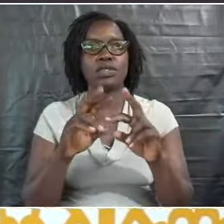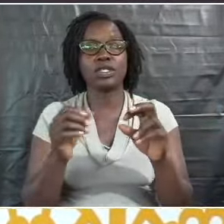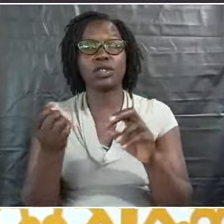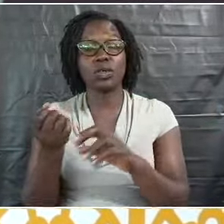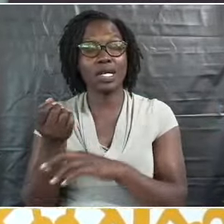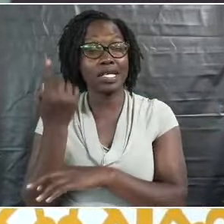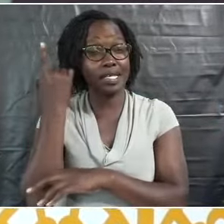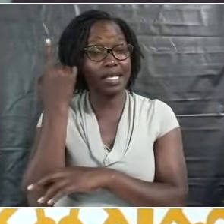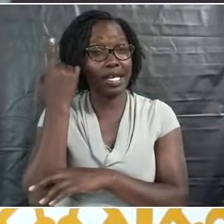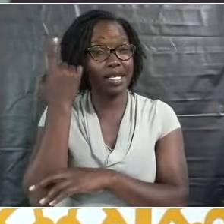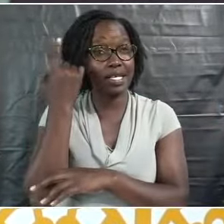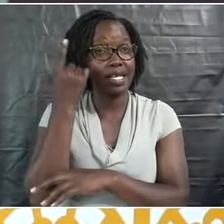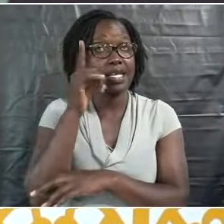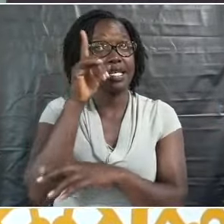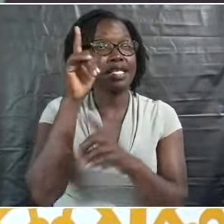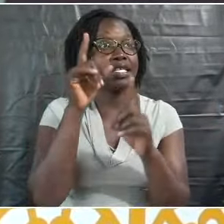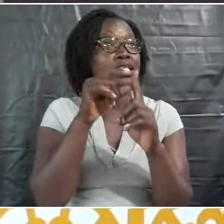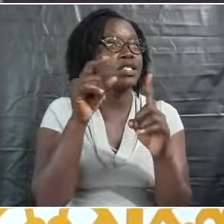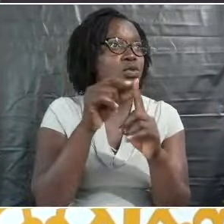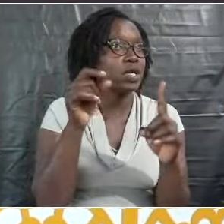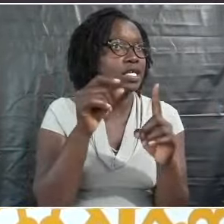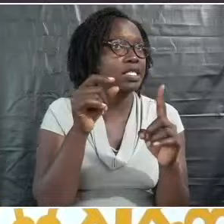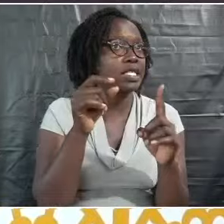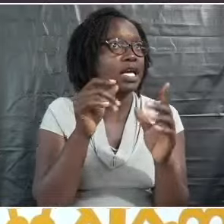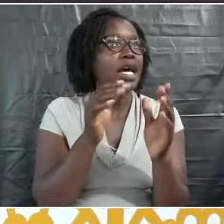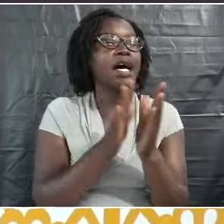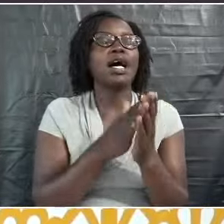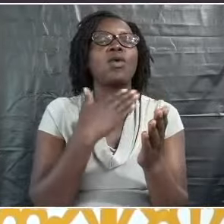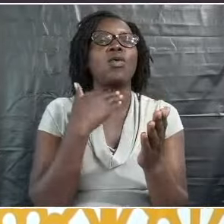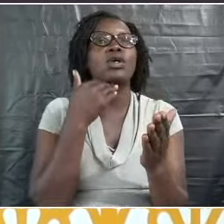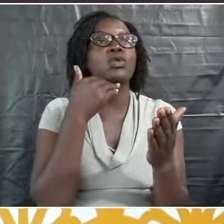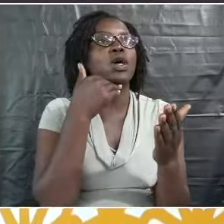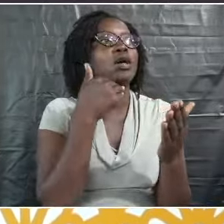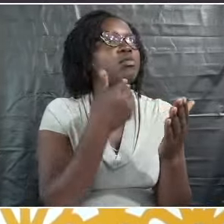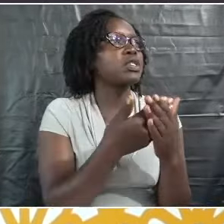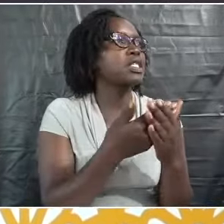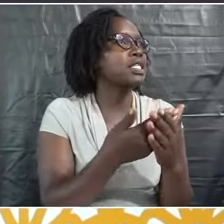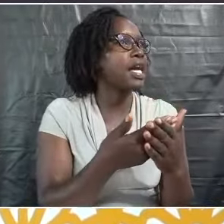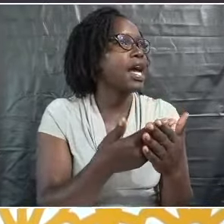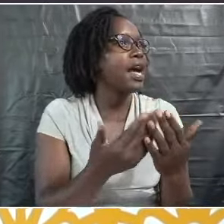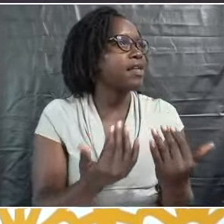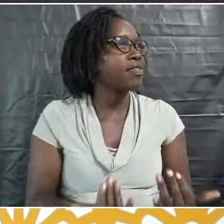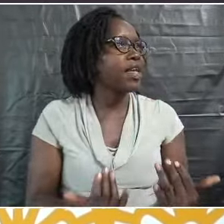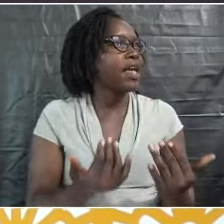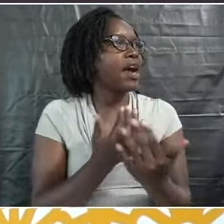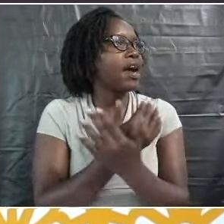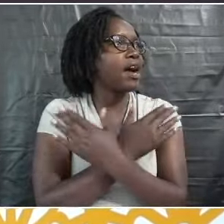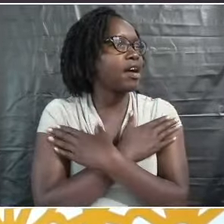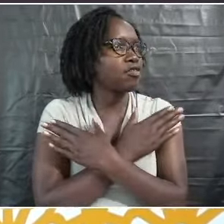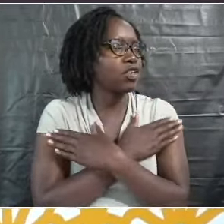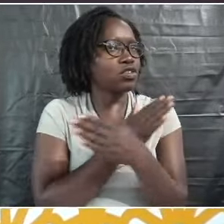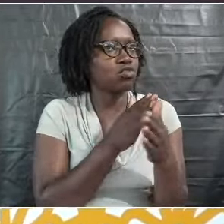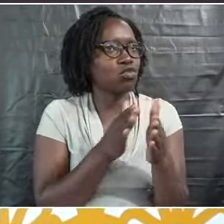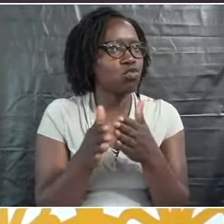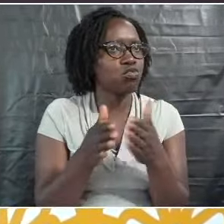word. I would like to appreciate my young friends whom I will give an opportunity